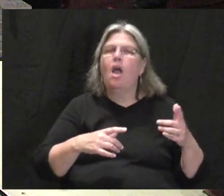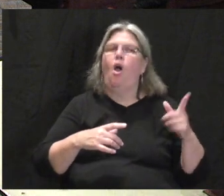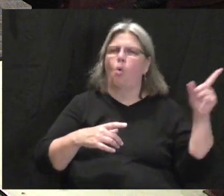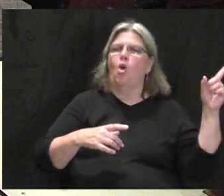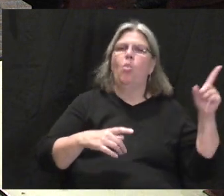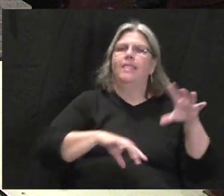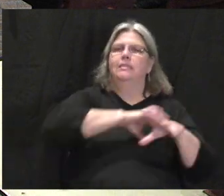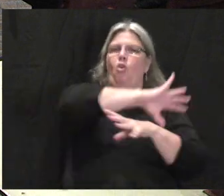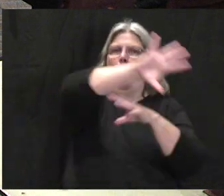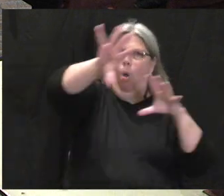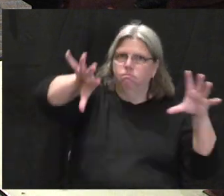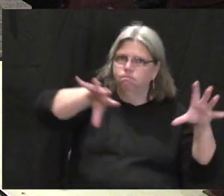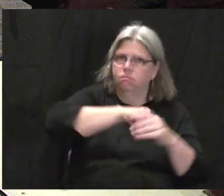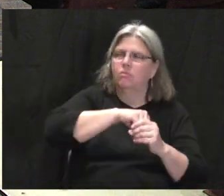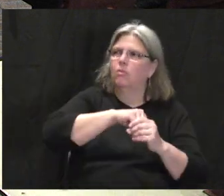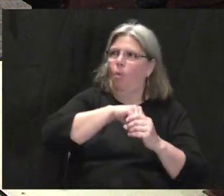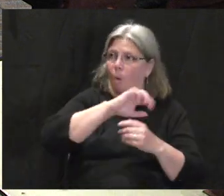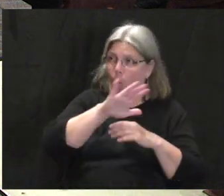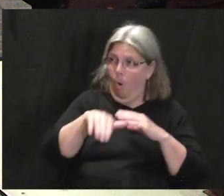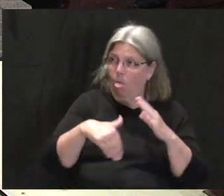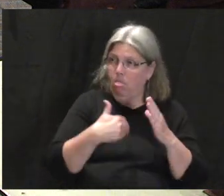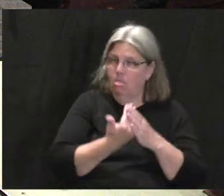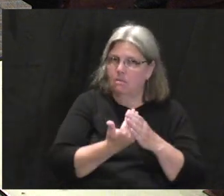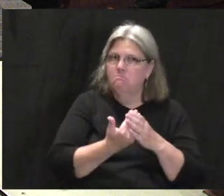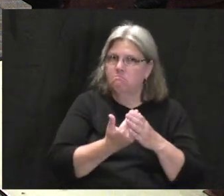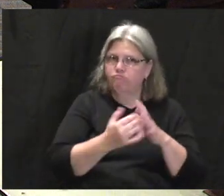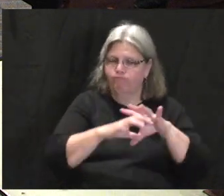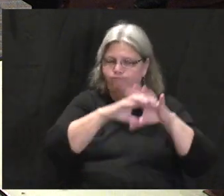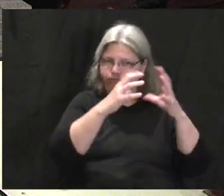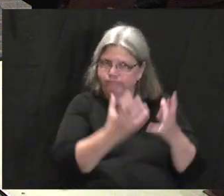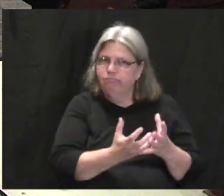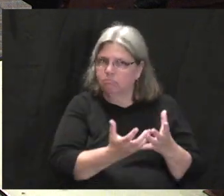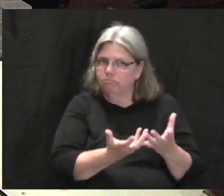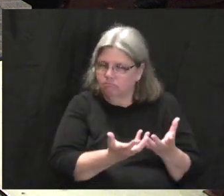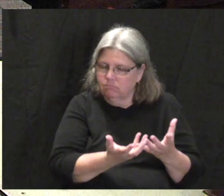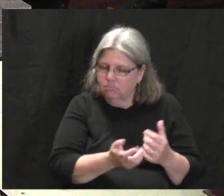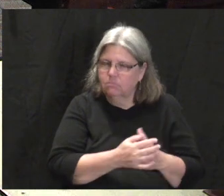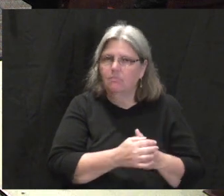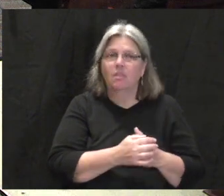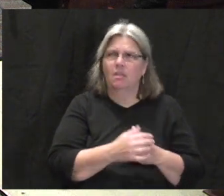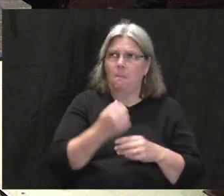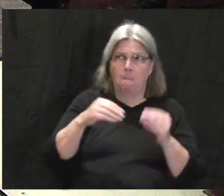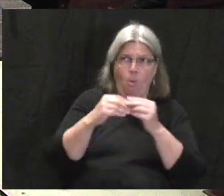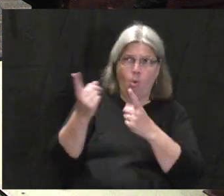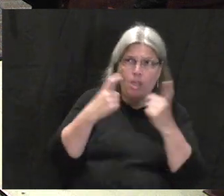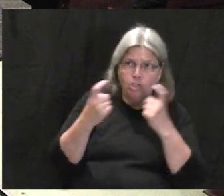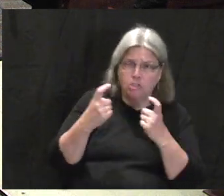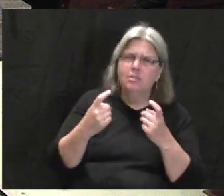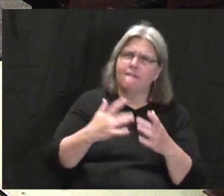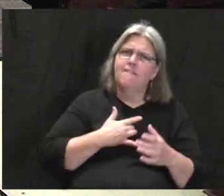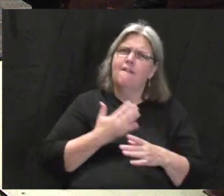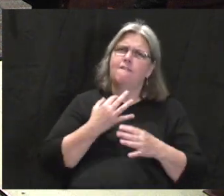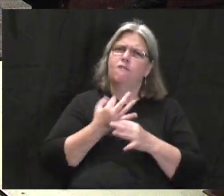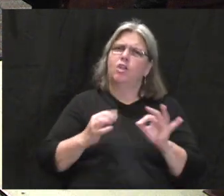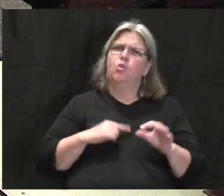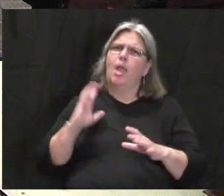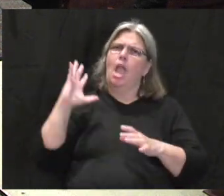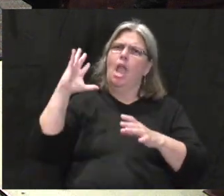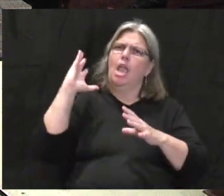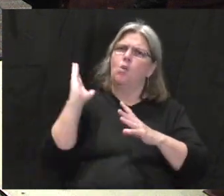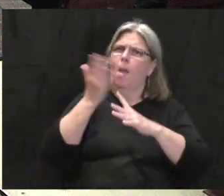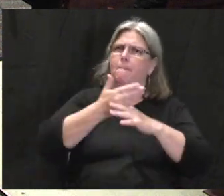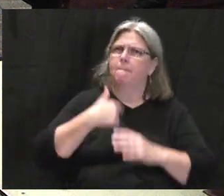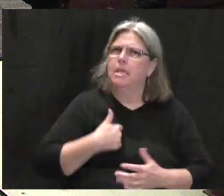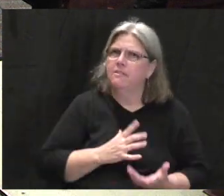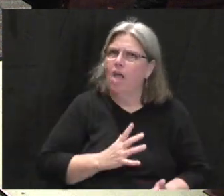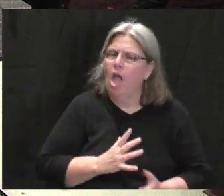apologize. Does anybody have any more questions before I move along? Okay. Feel free to interrupt me. I'm totally okay with